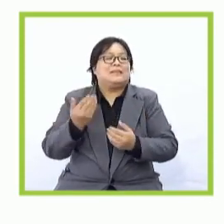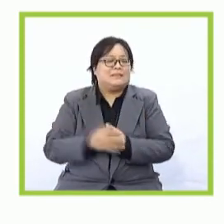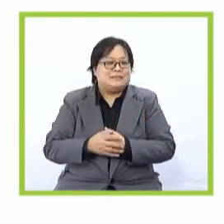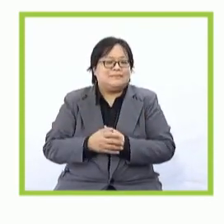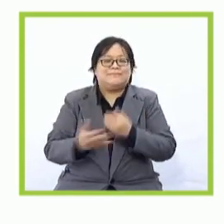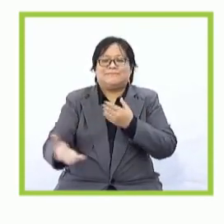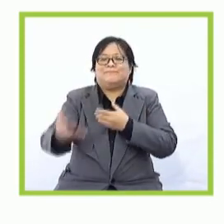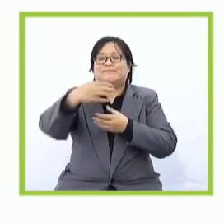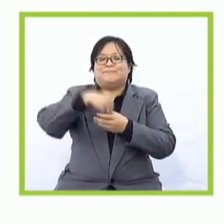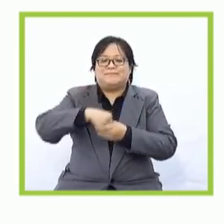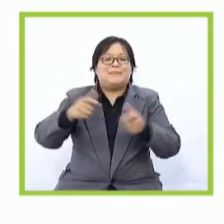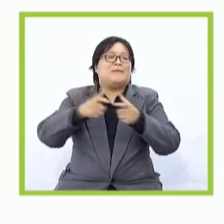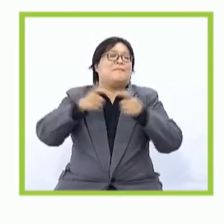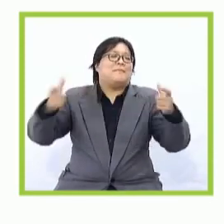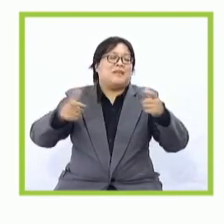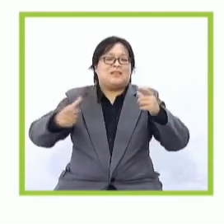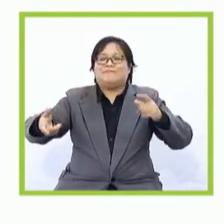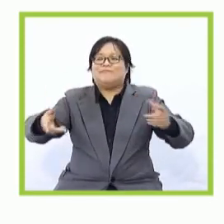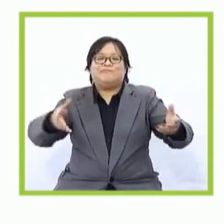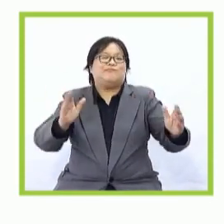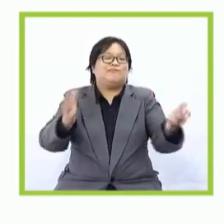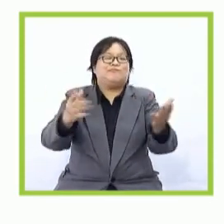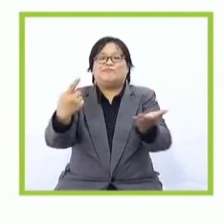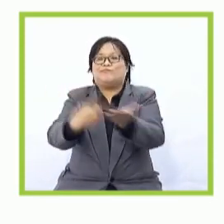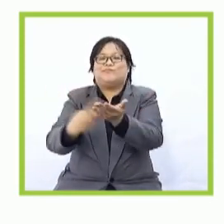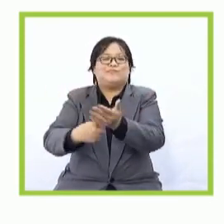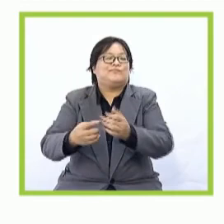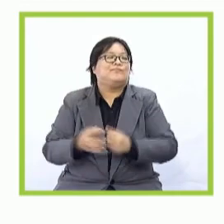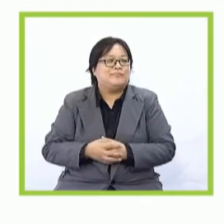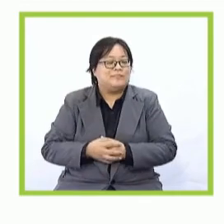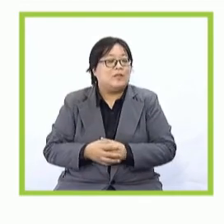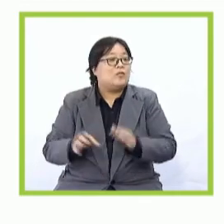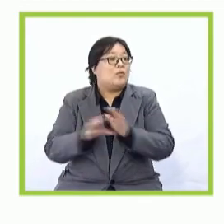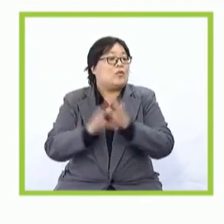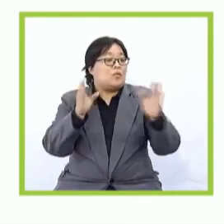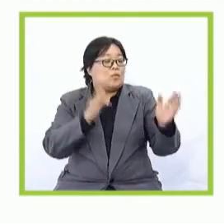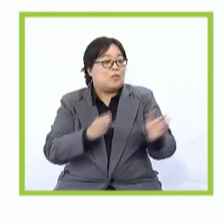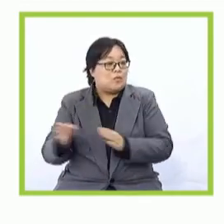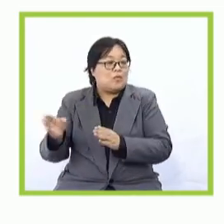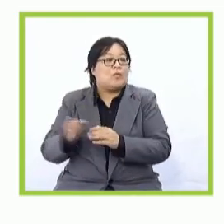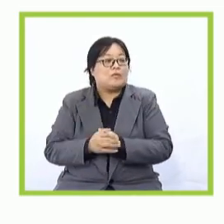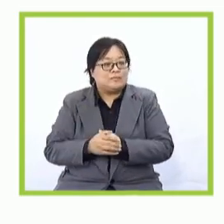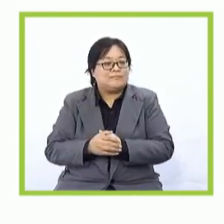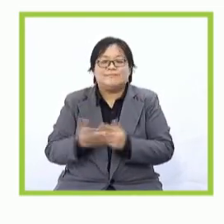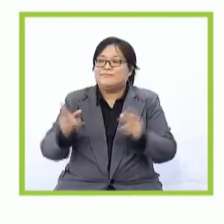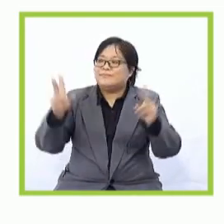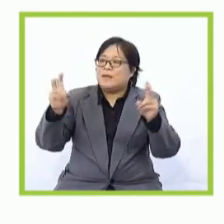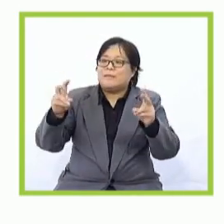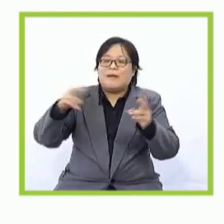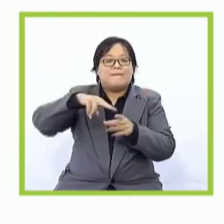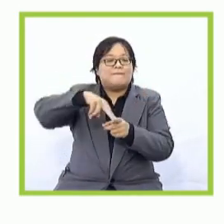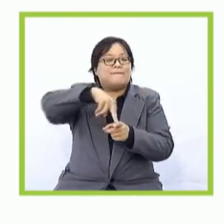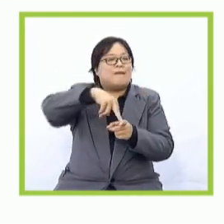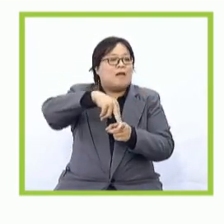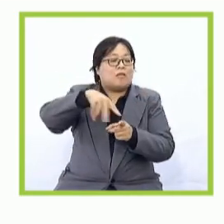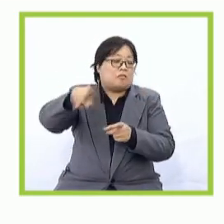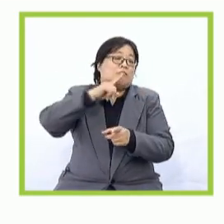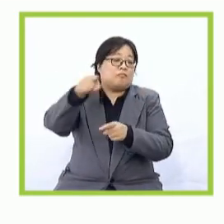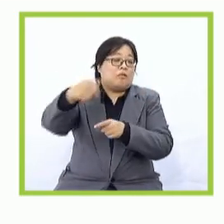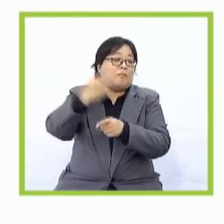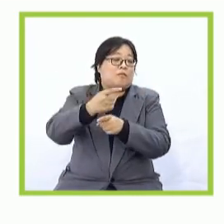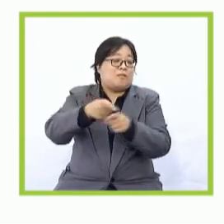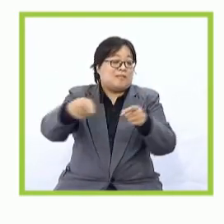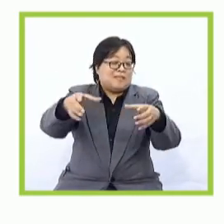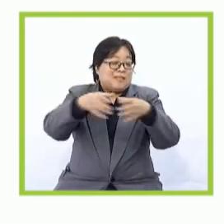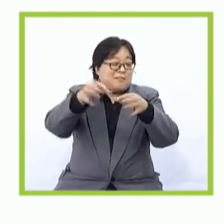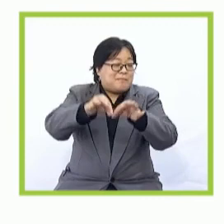into a bigger picture conversation. But so I would say, in terms of organizing what you call the fence sitters, you're absolutely right. They are the key